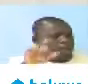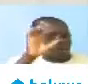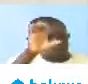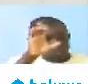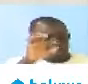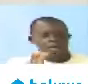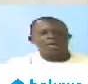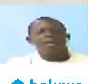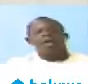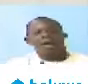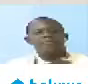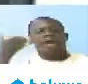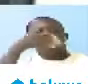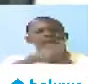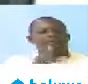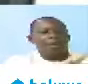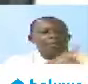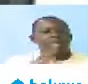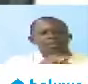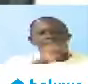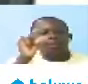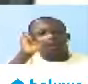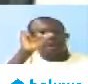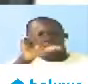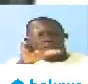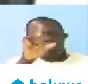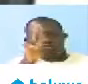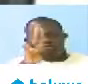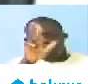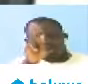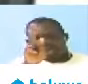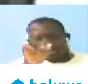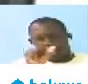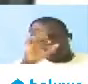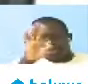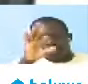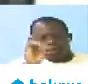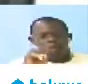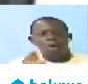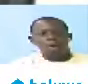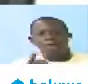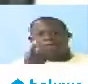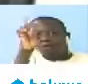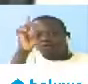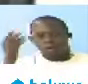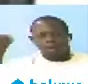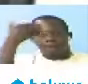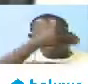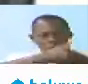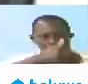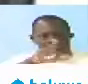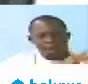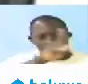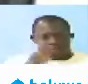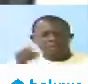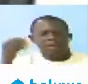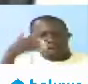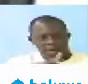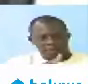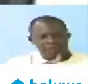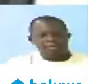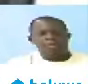Tarano Lukato. We went to Lukato. It's a false border. That's the first border. So